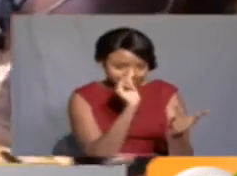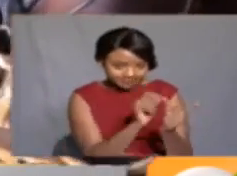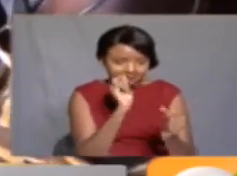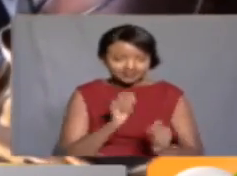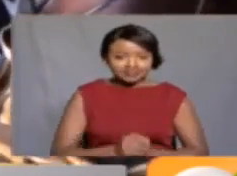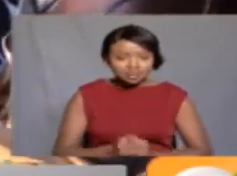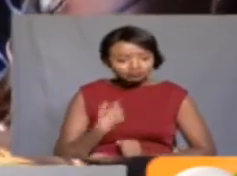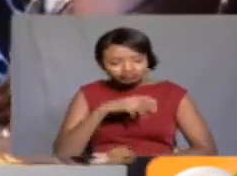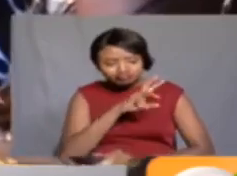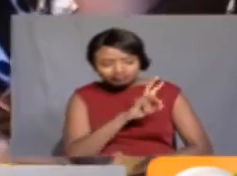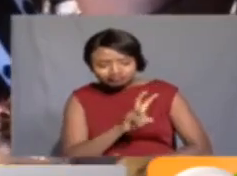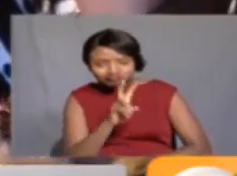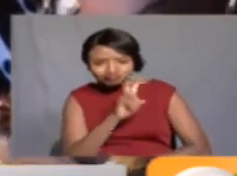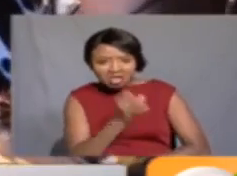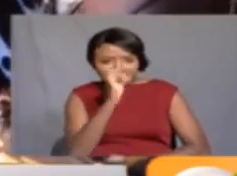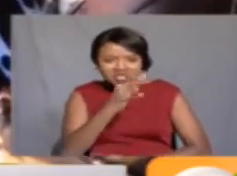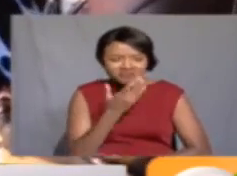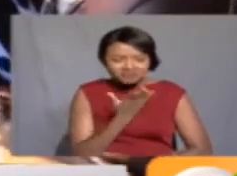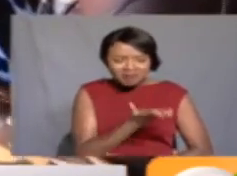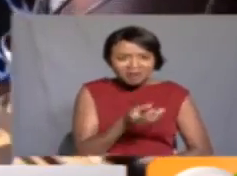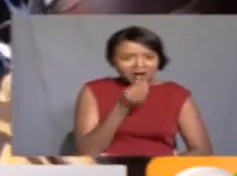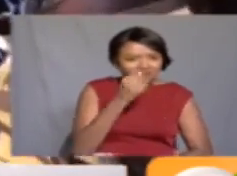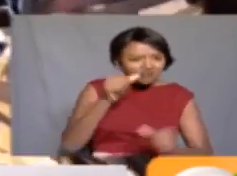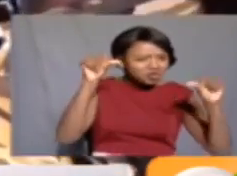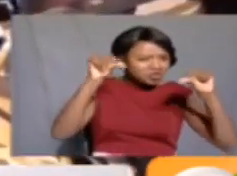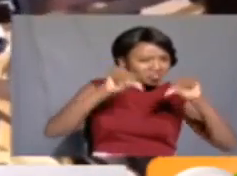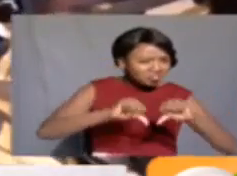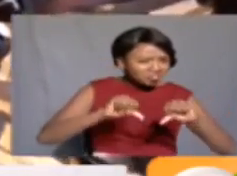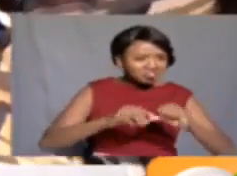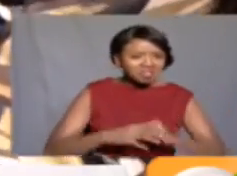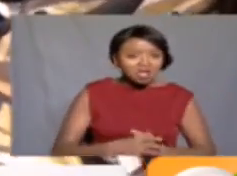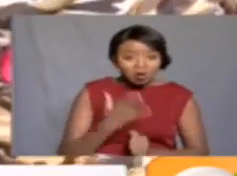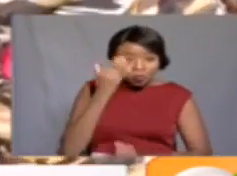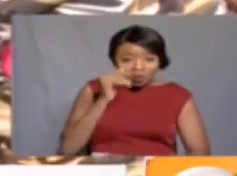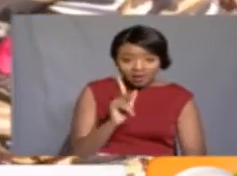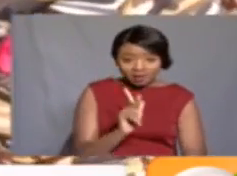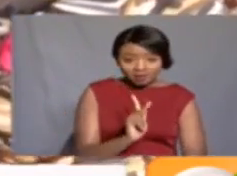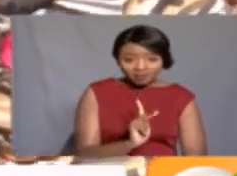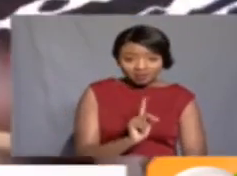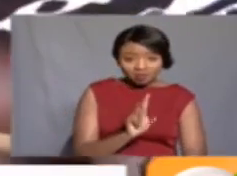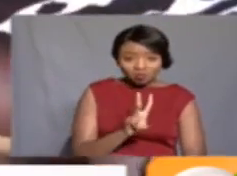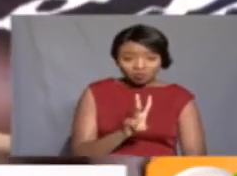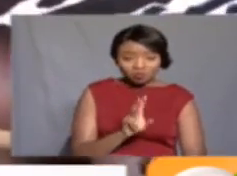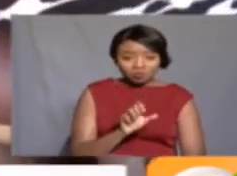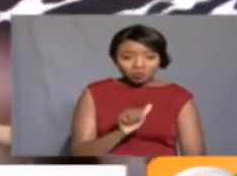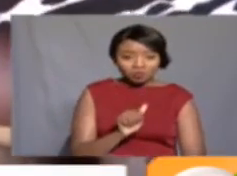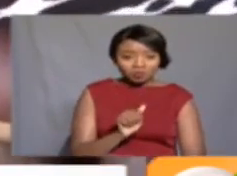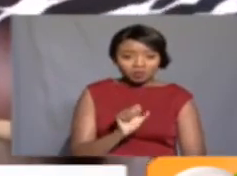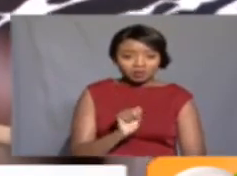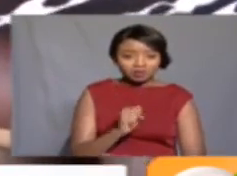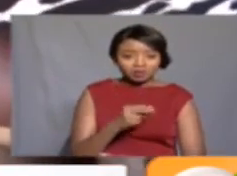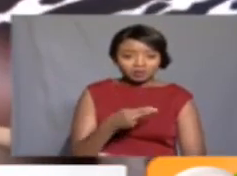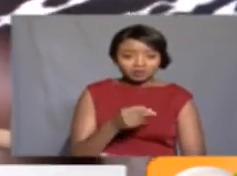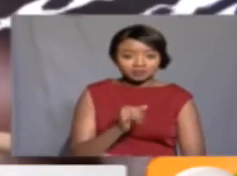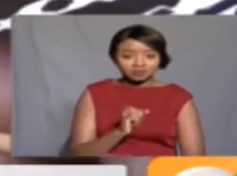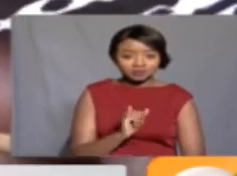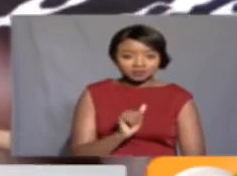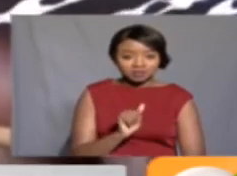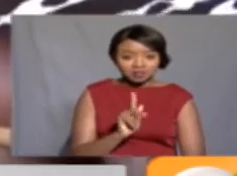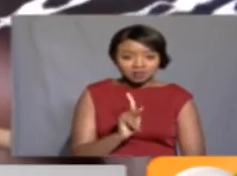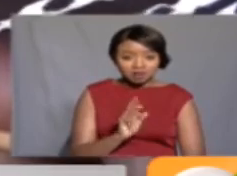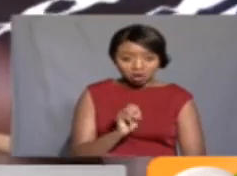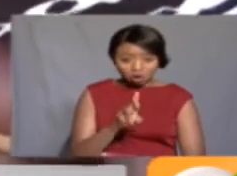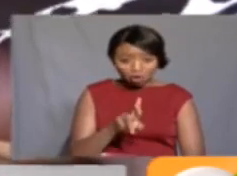She will check if Sunday is malnourished. The defining sign of kwashiorkor in a malnourished child is spitting edema, the swelling